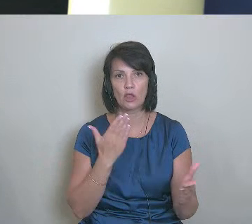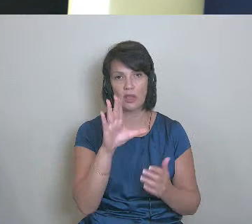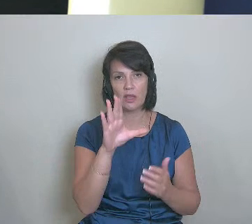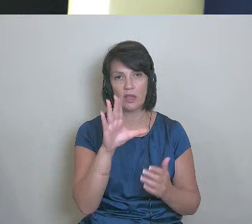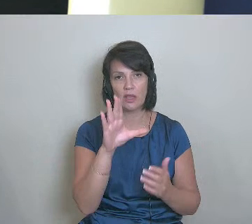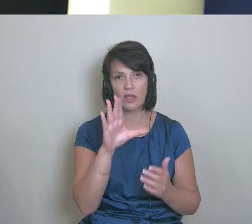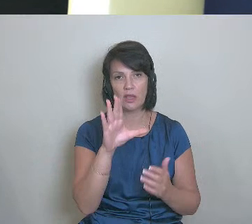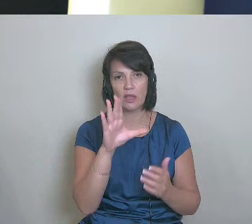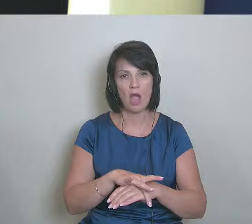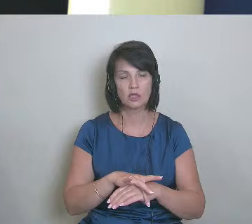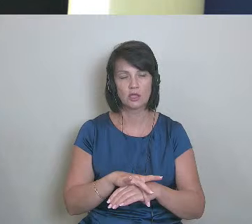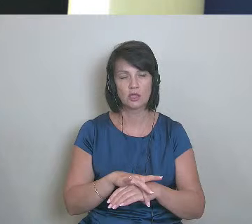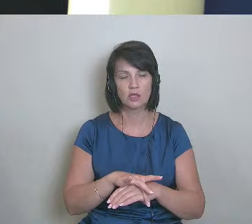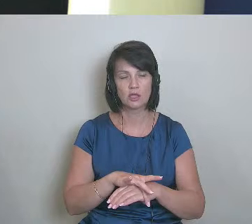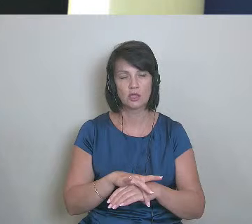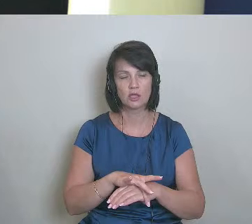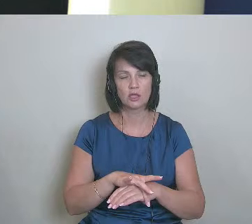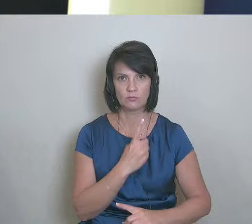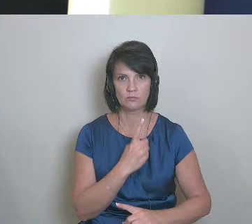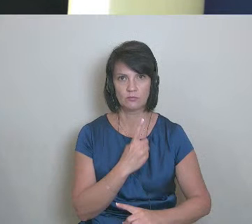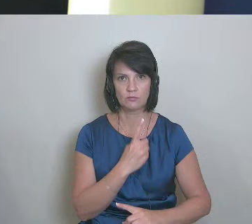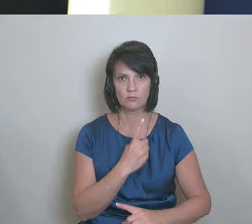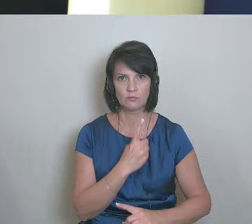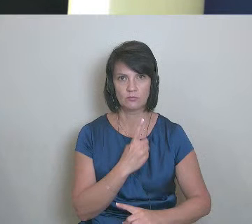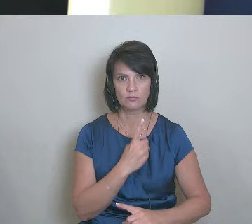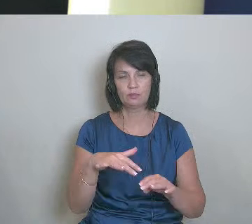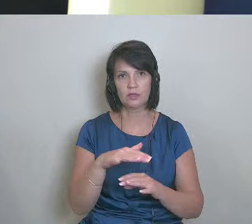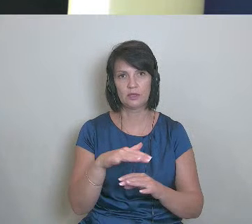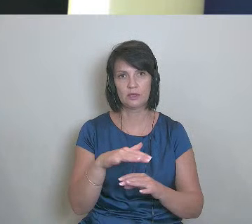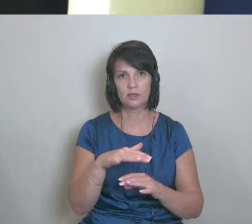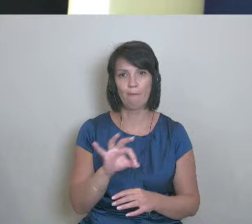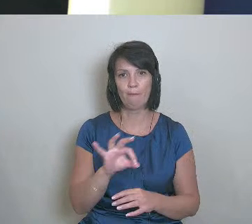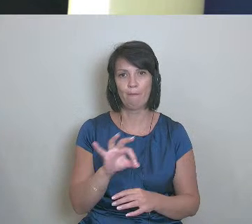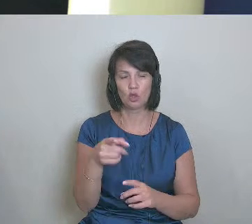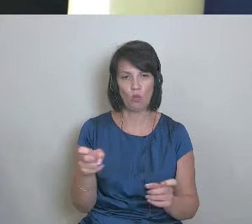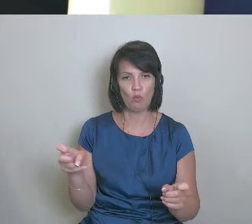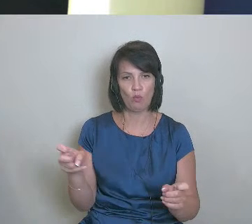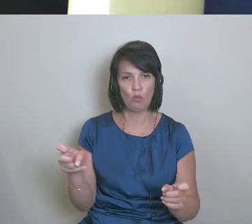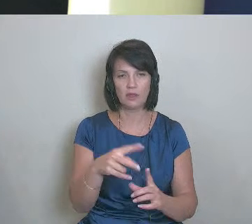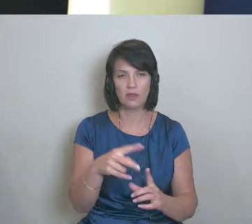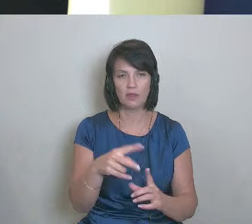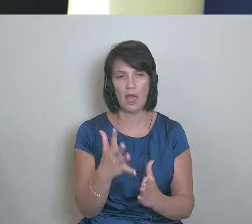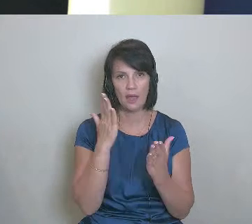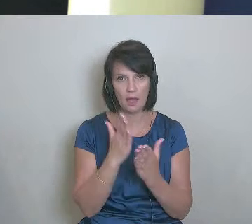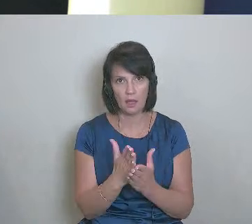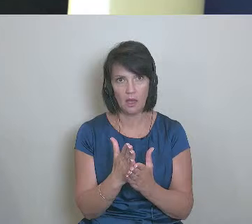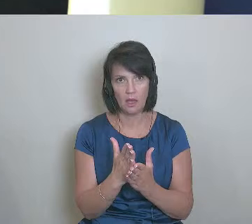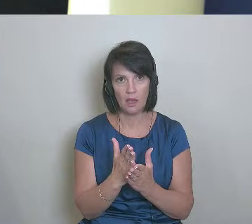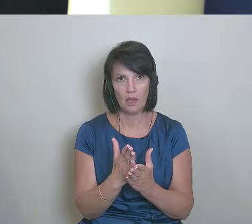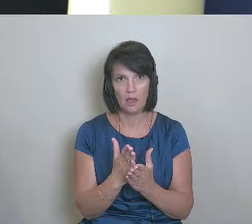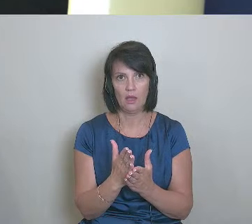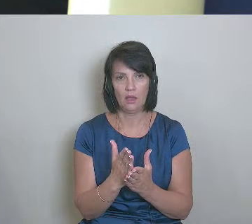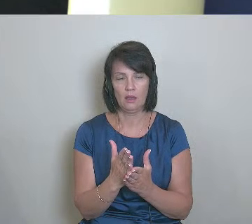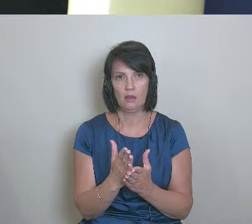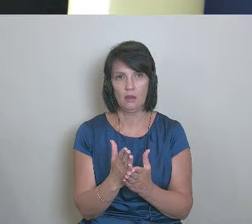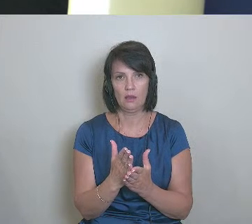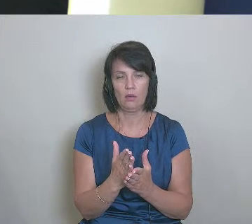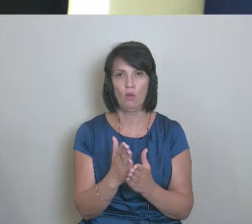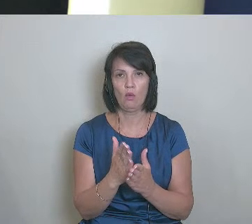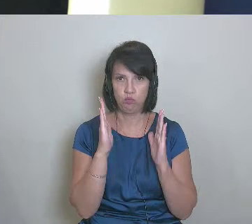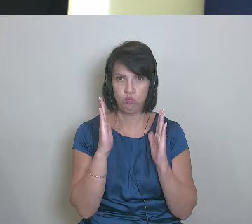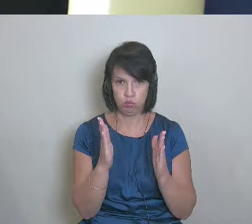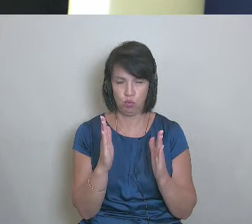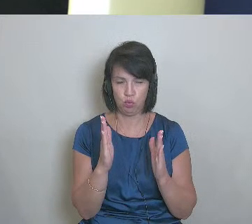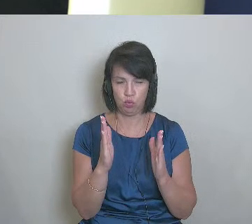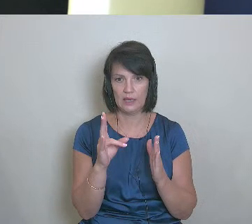polling actually raised a lot of questions in the society, because there is a huge workload on